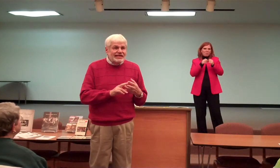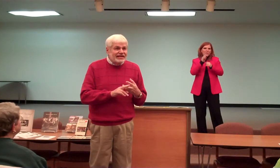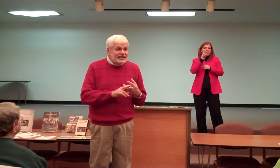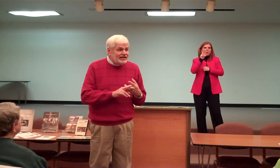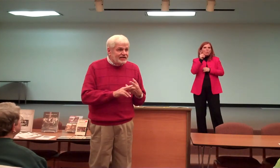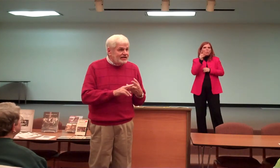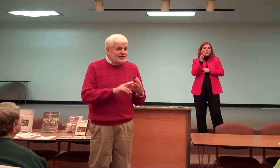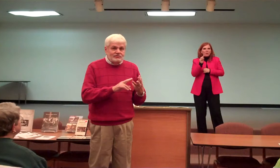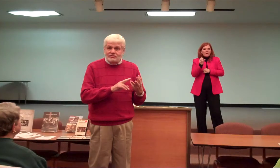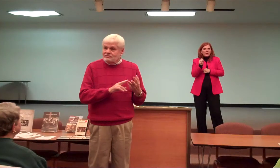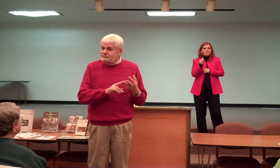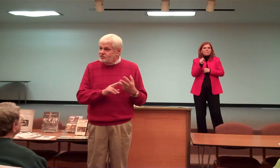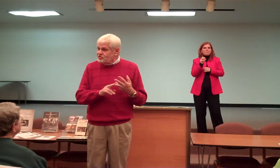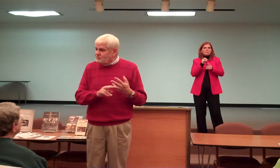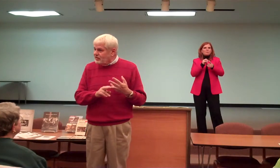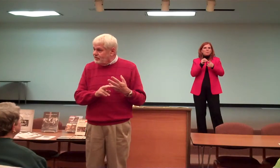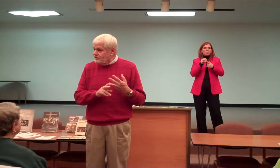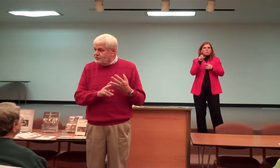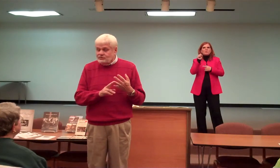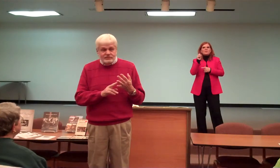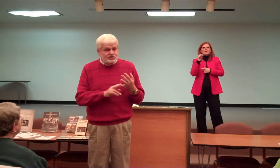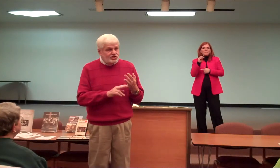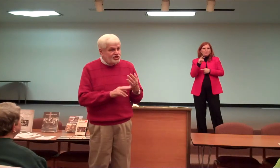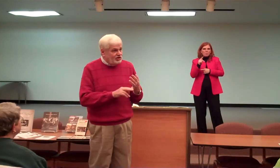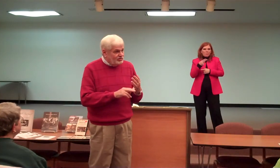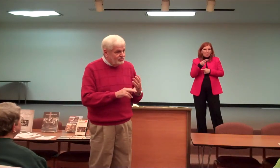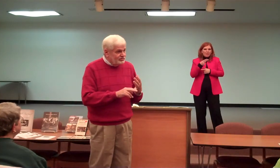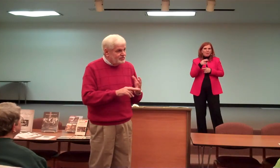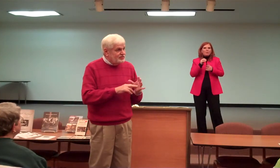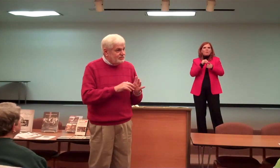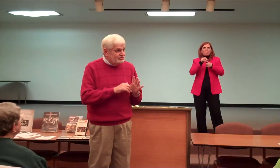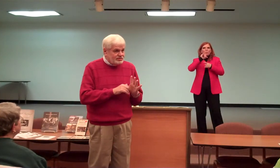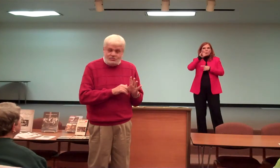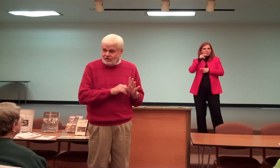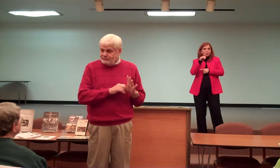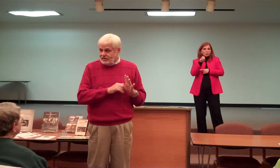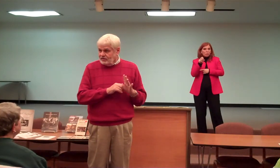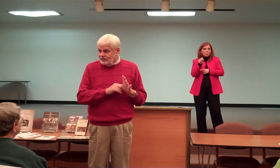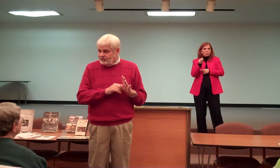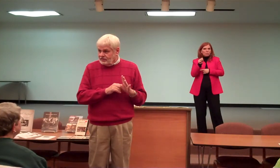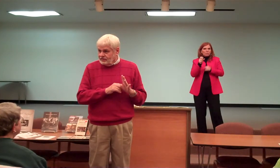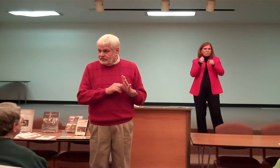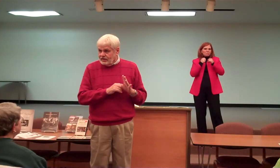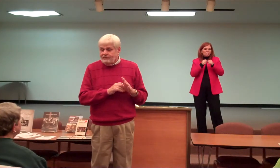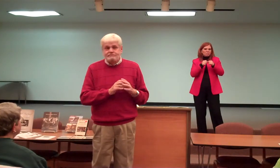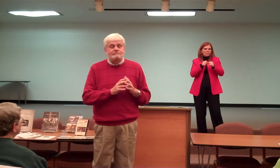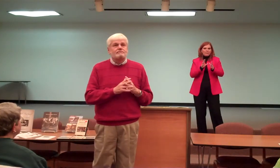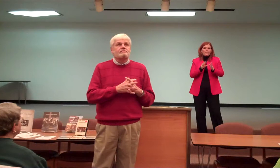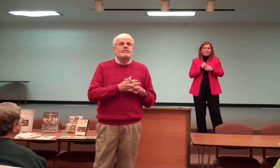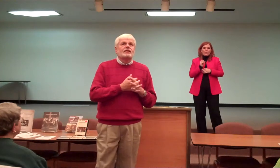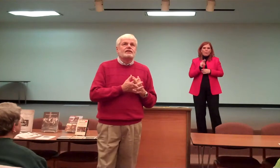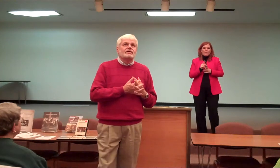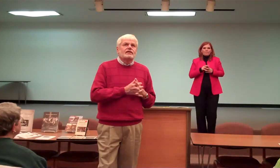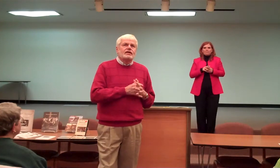or McKinley or Smith or Jones or so on. Okay?